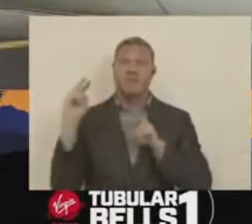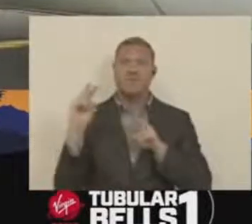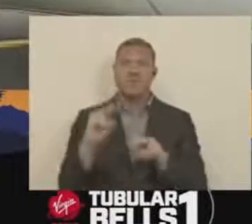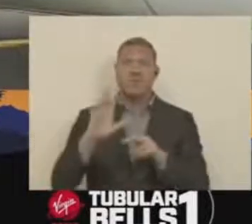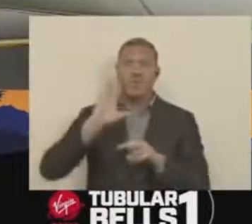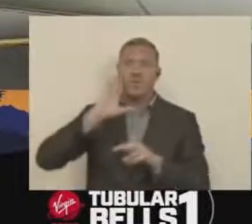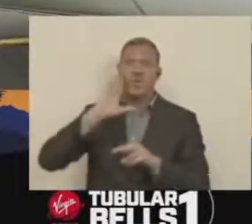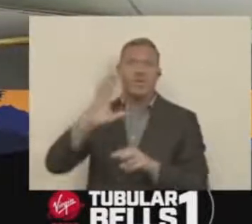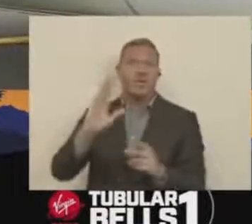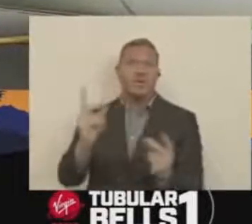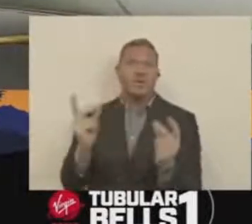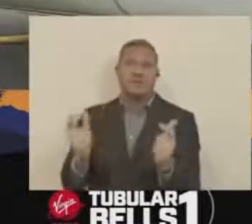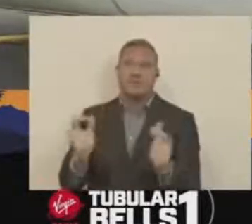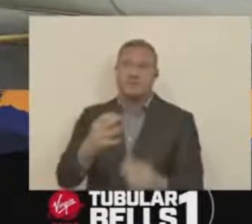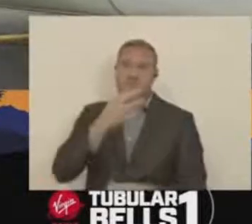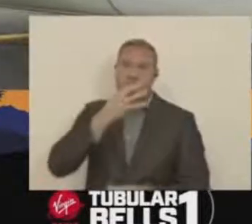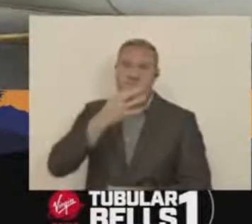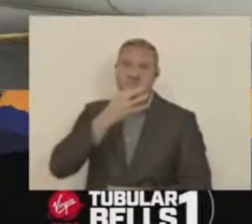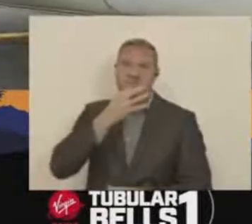stay tuned.